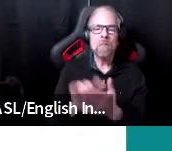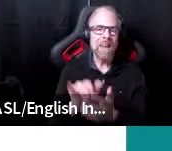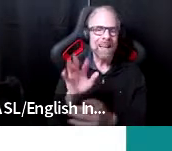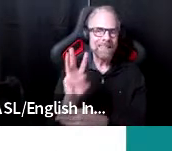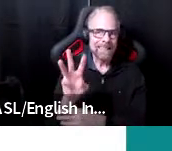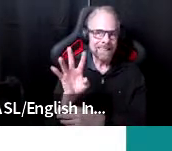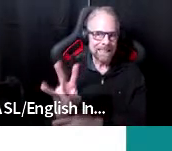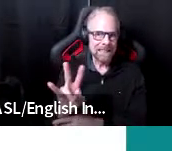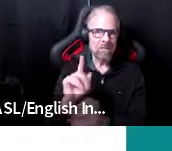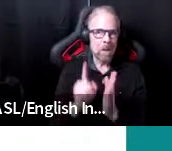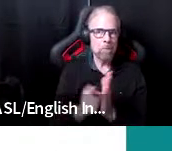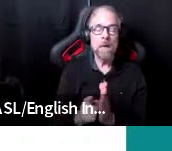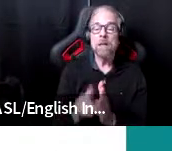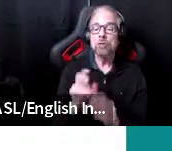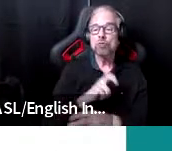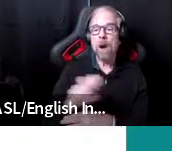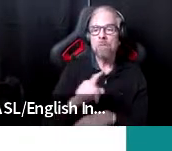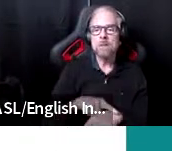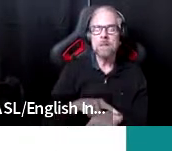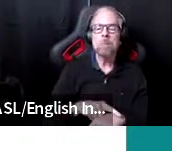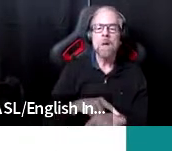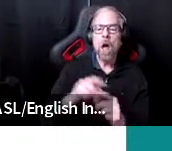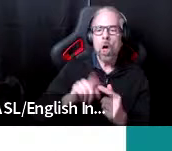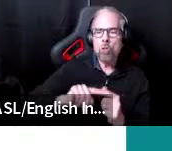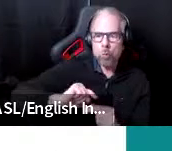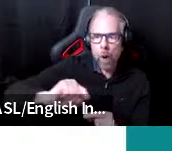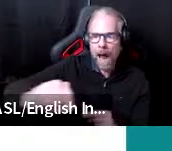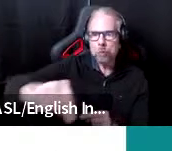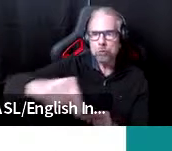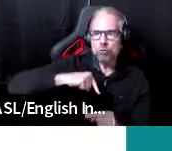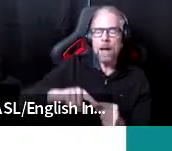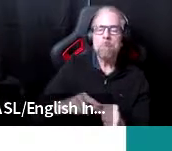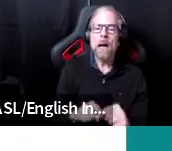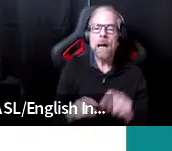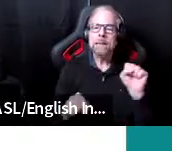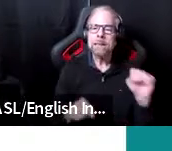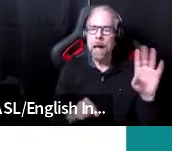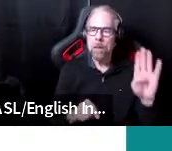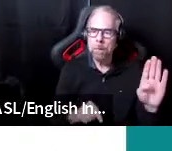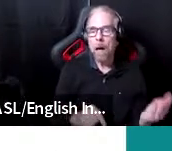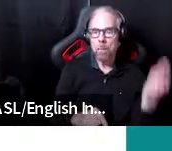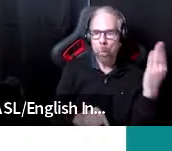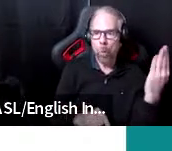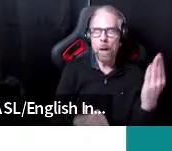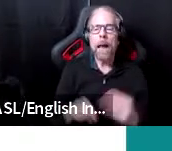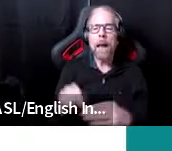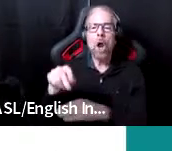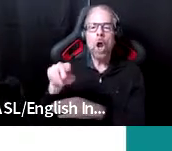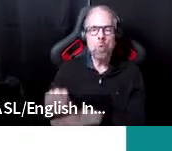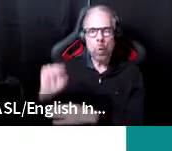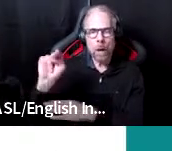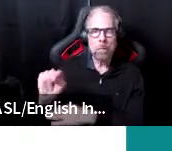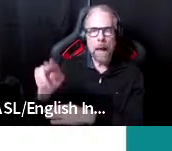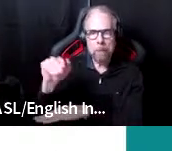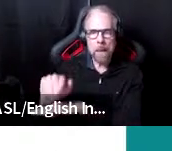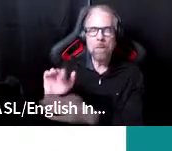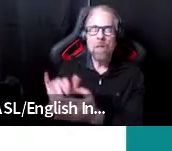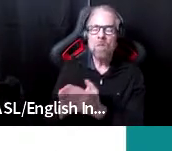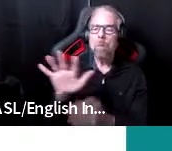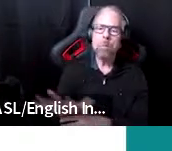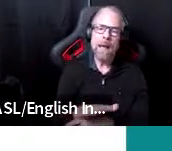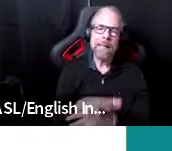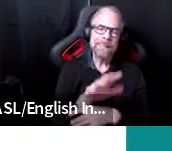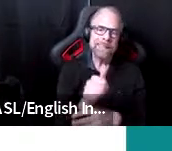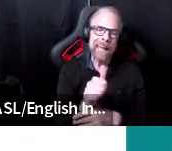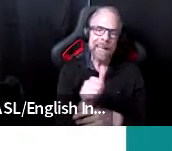pair. The round trip express bus time, so southbound AM and northbound PM, would be about 10 to